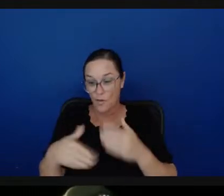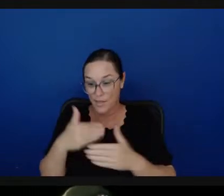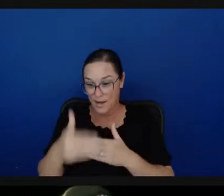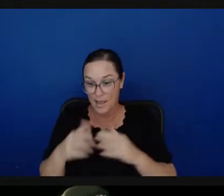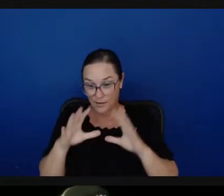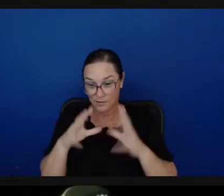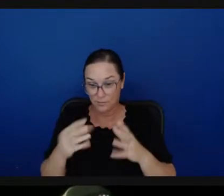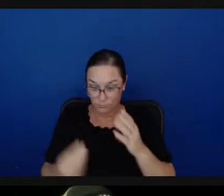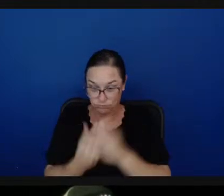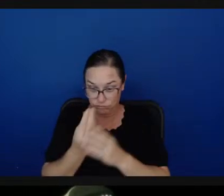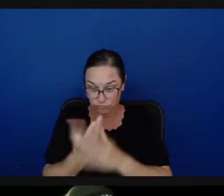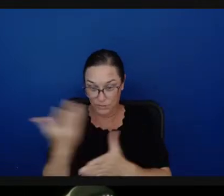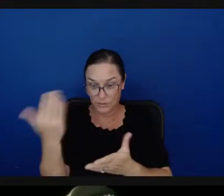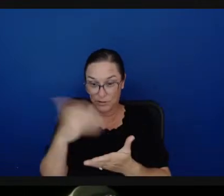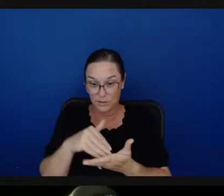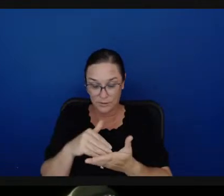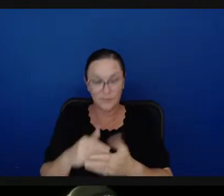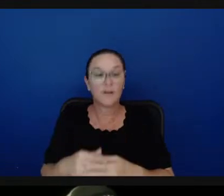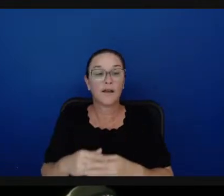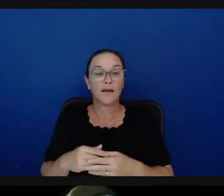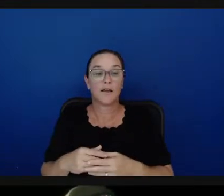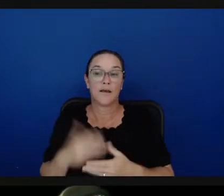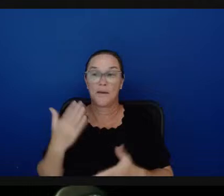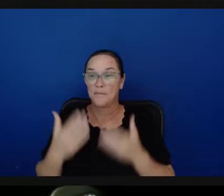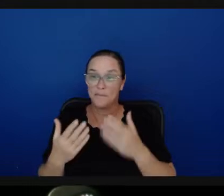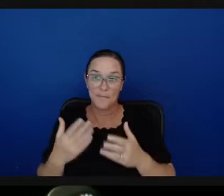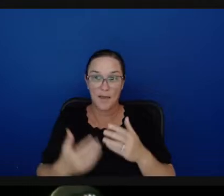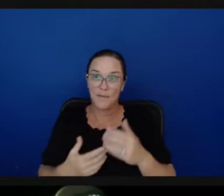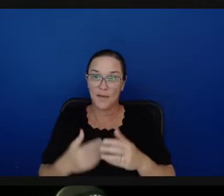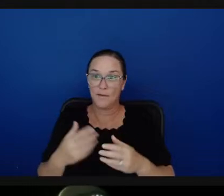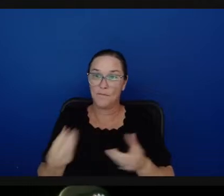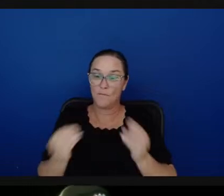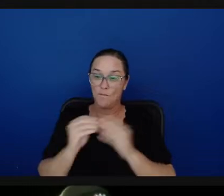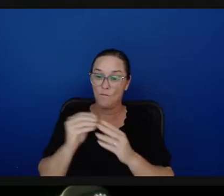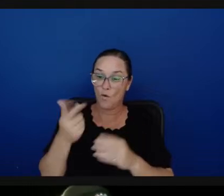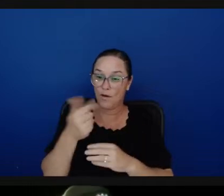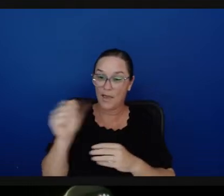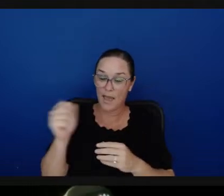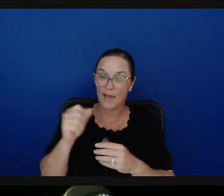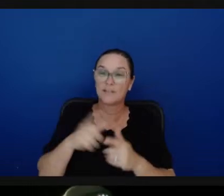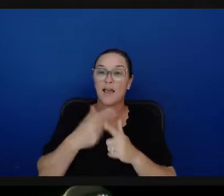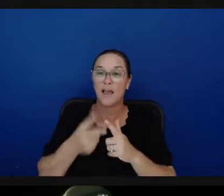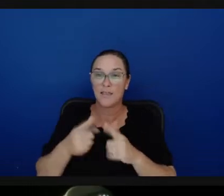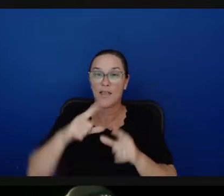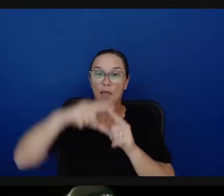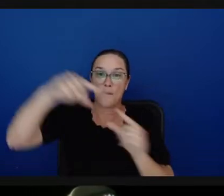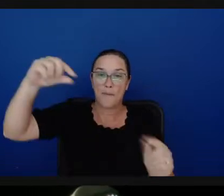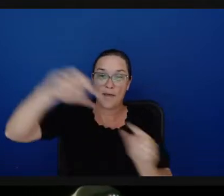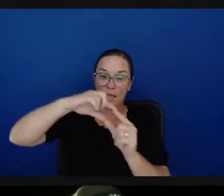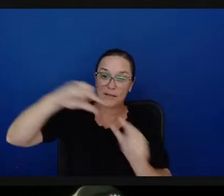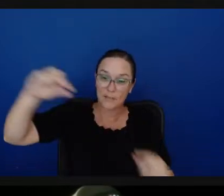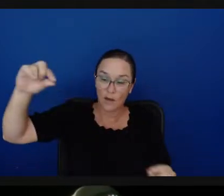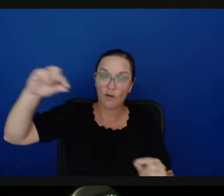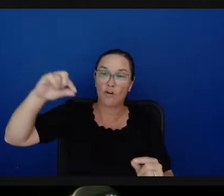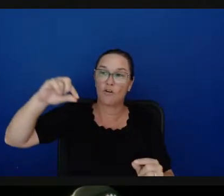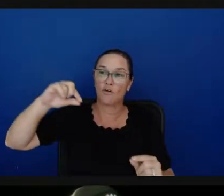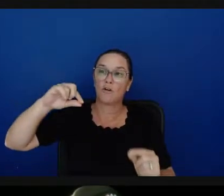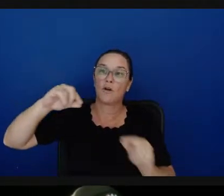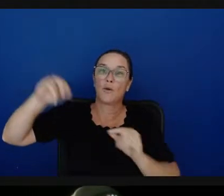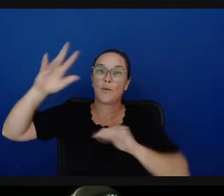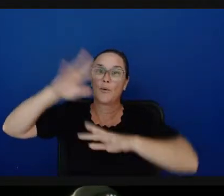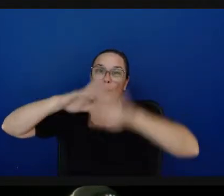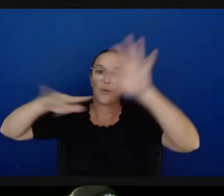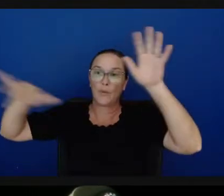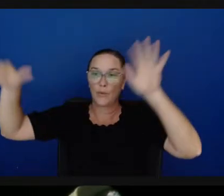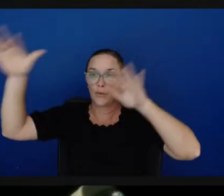be, that's when the most gas will come out. That's when a Pele's hairs are most likely to get carried the furthest, and that's when to be aware of this hazard once again.